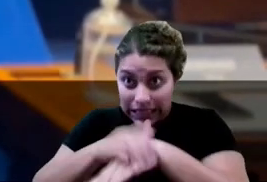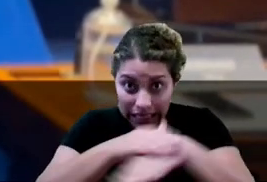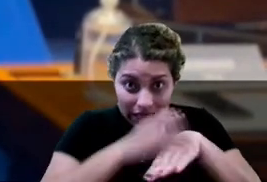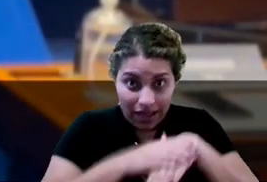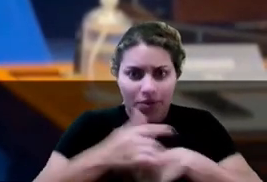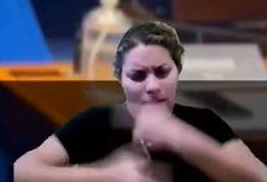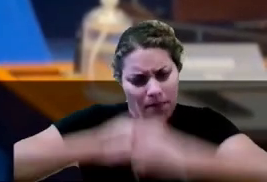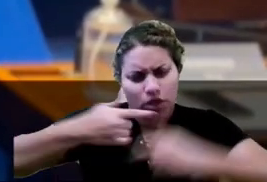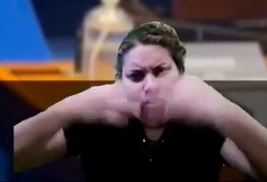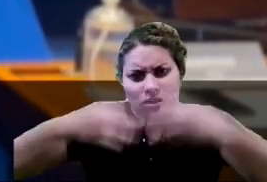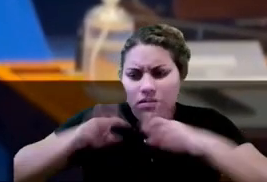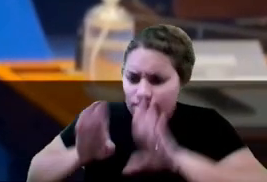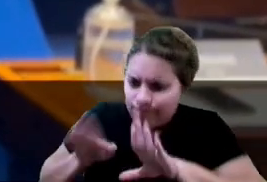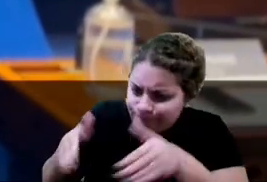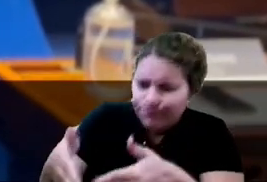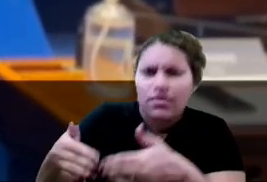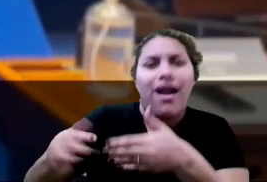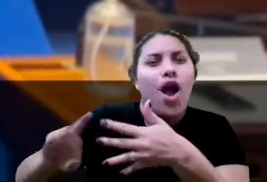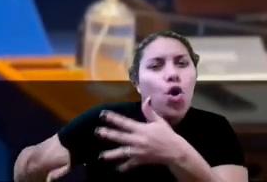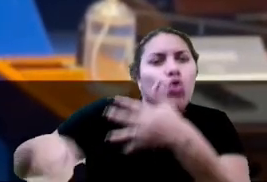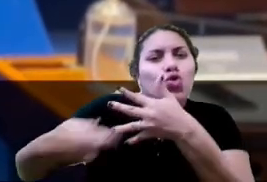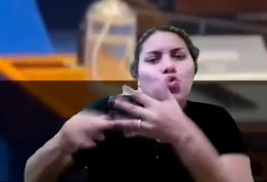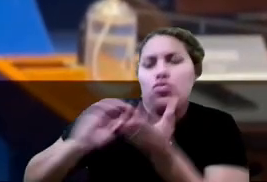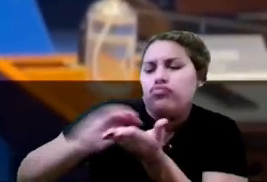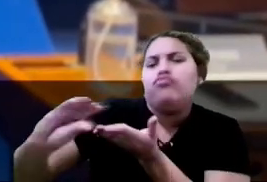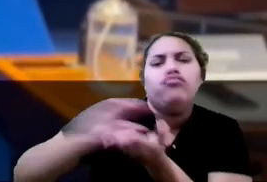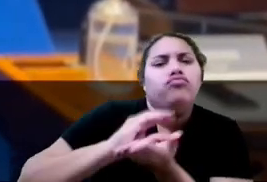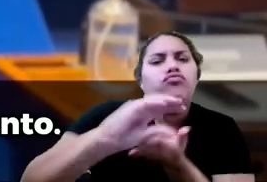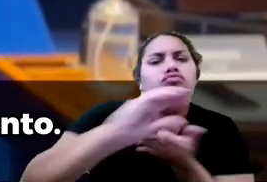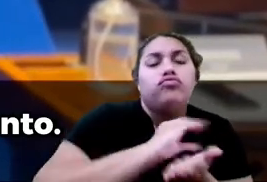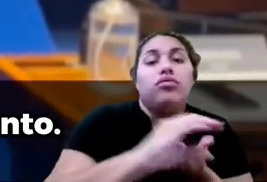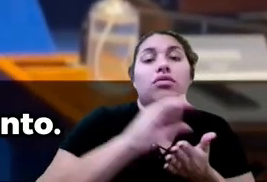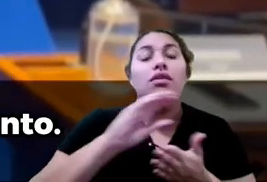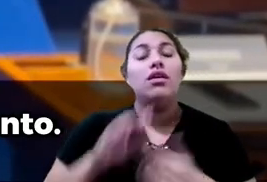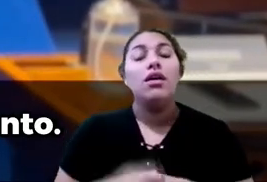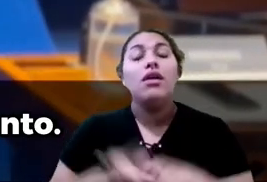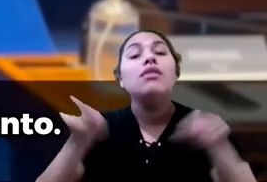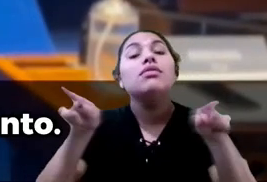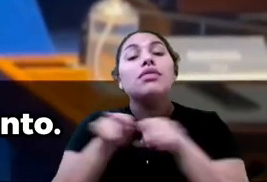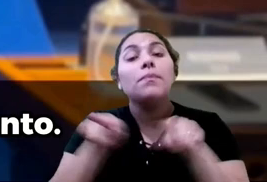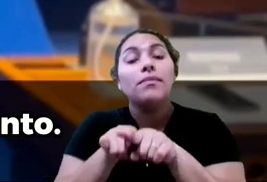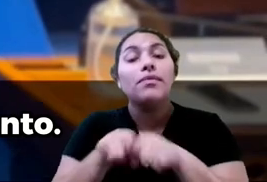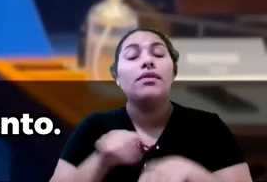genetic research as long as we have resources. Also,